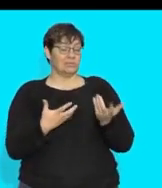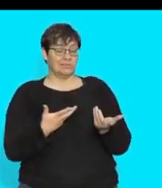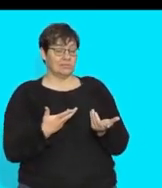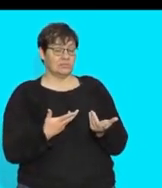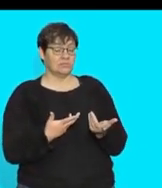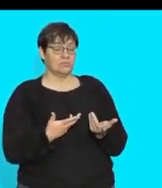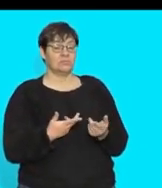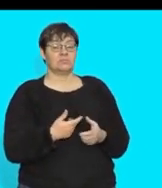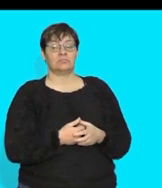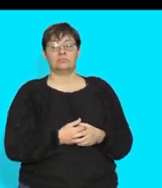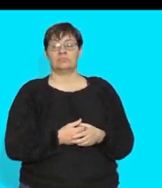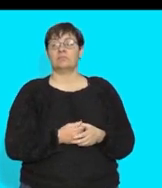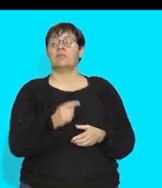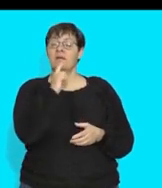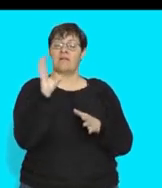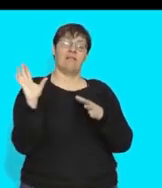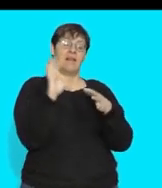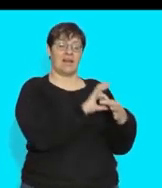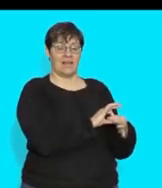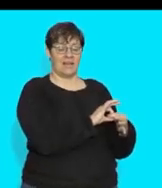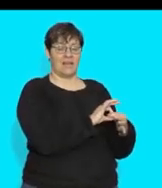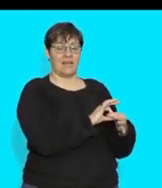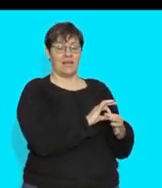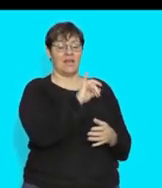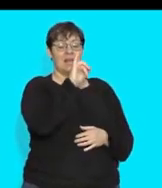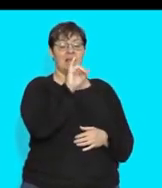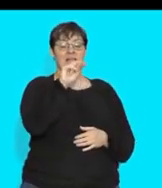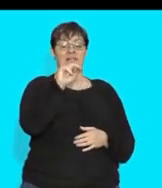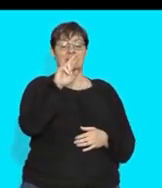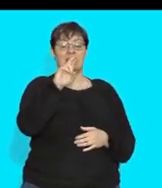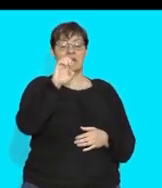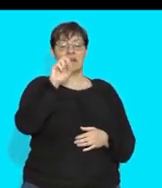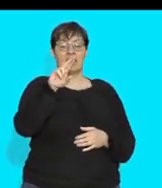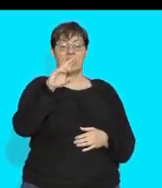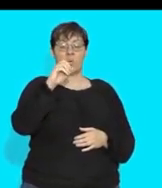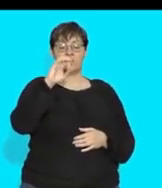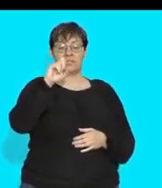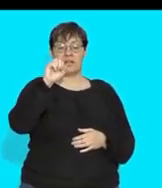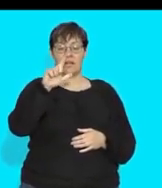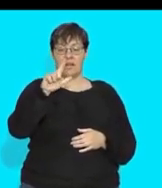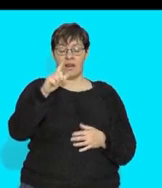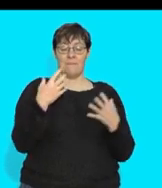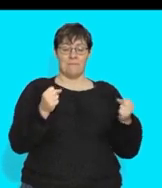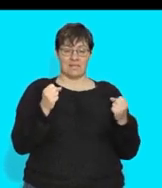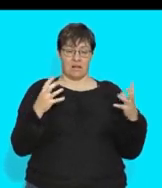if we link it to the intercostal muscles contracting.